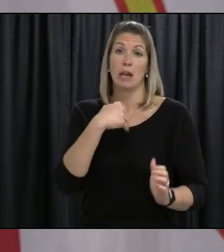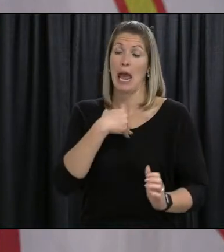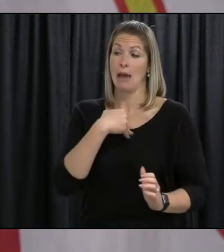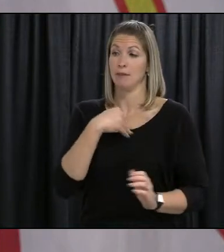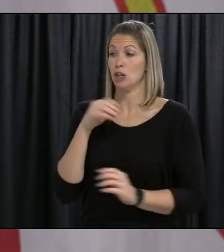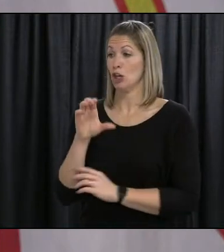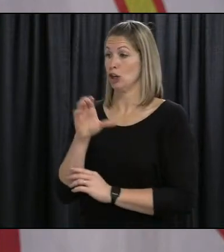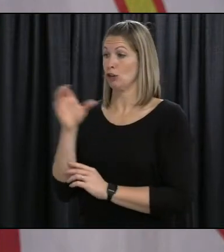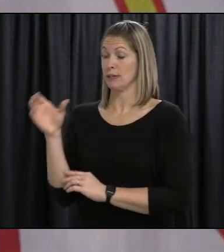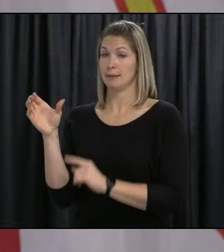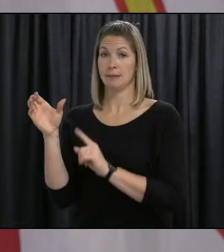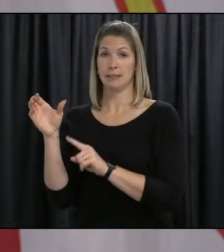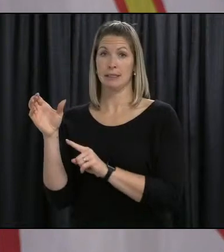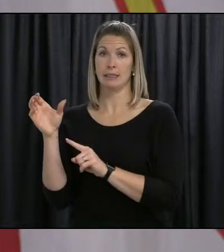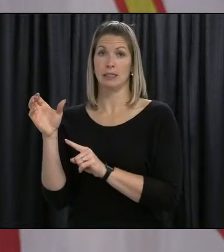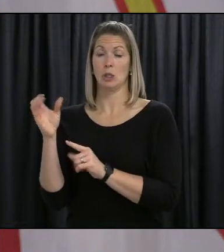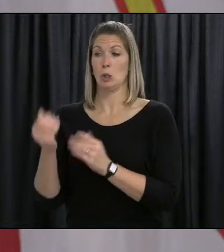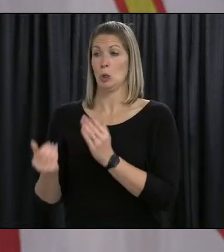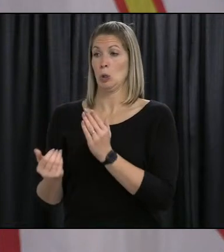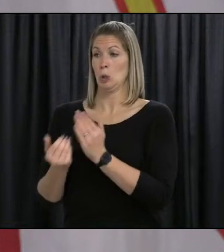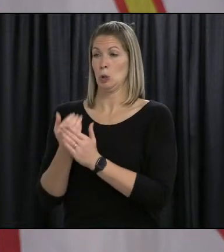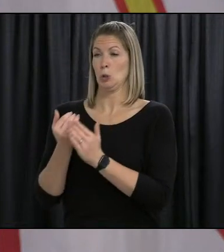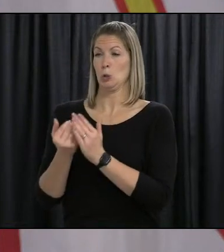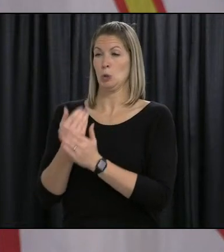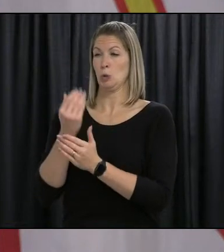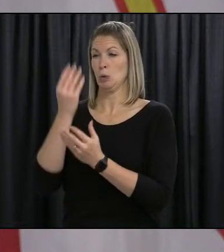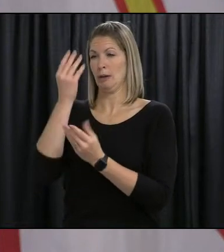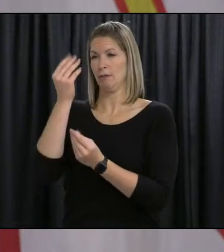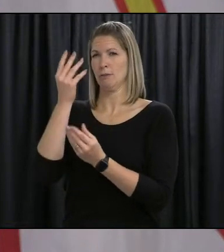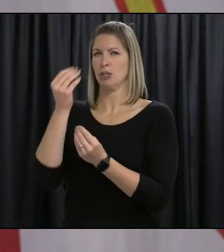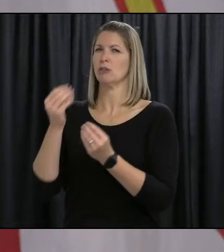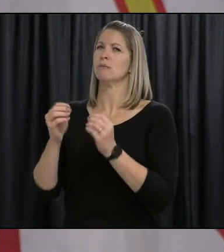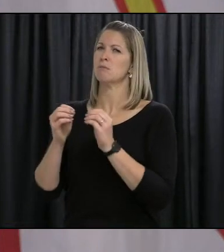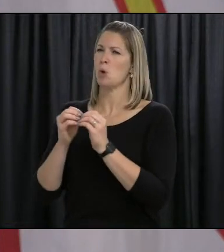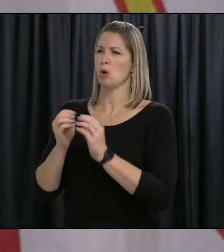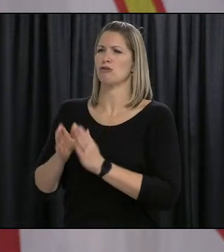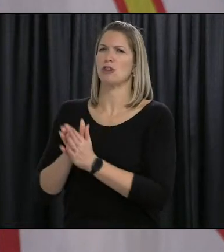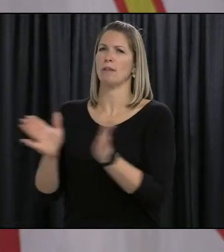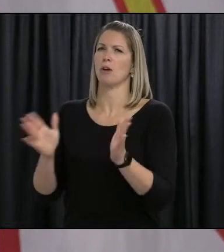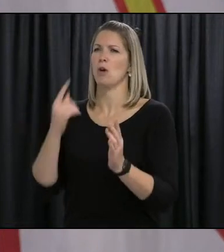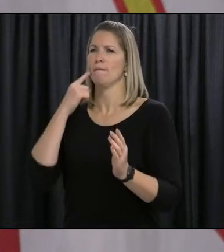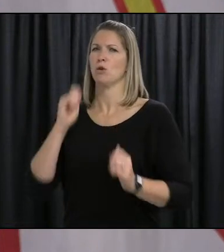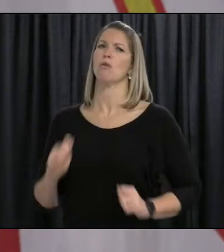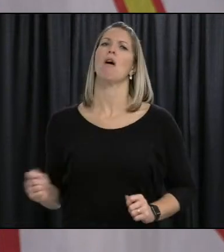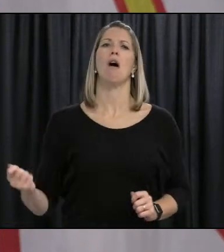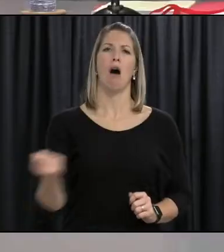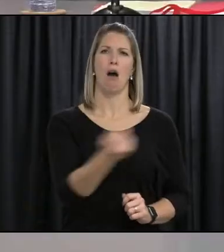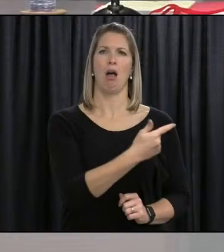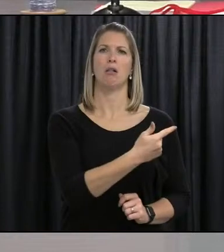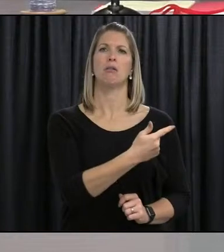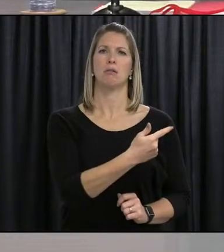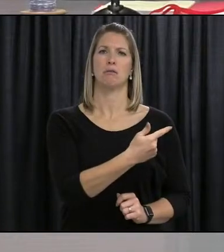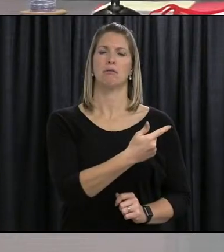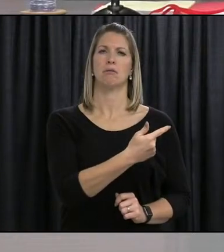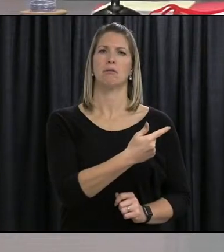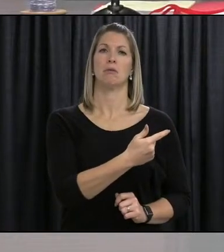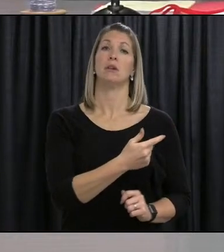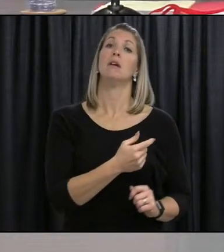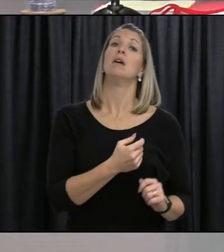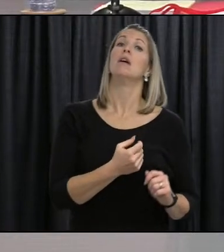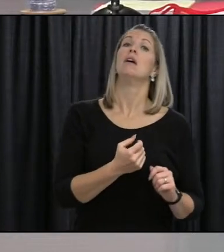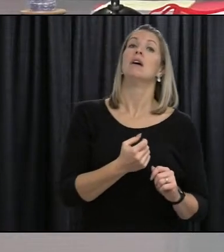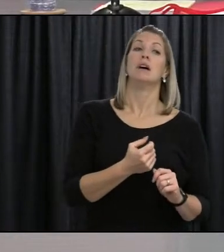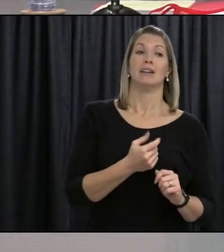Christmas is going to be, the information is going to be a little bit more general, I think. The other piece around rotational workers is one group